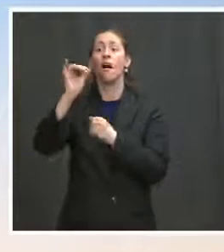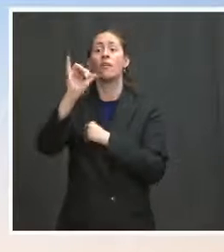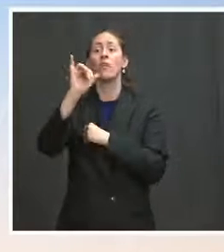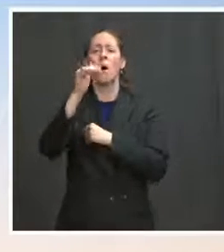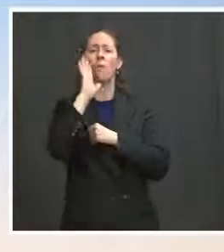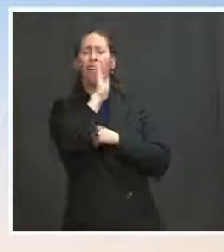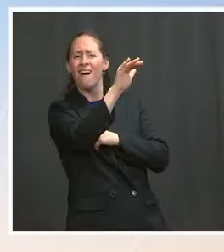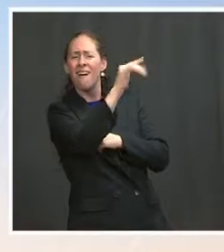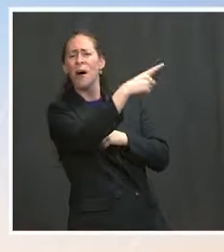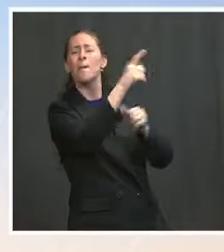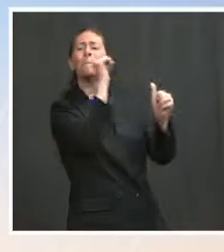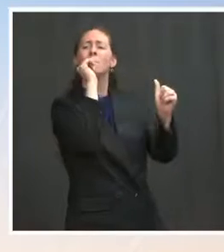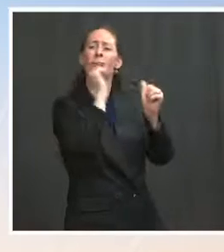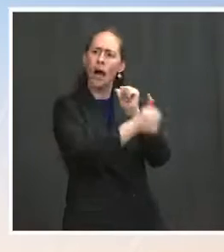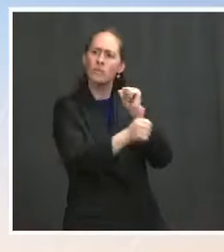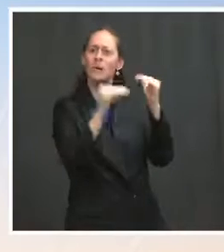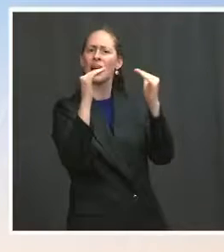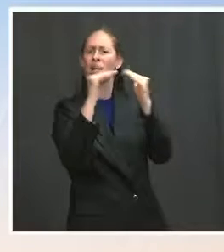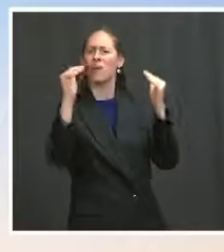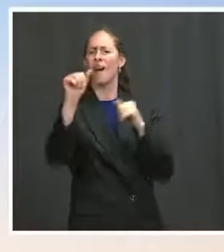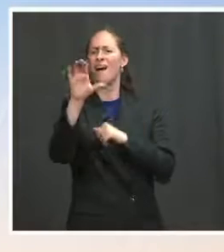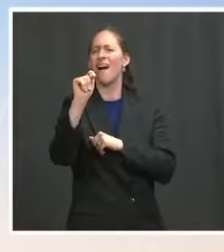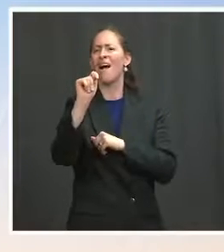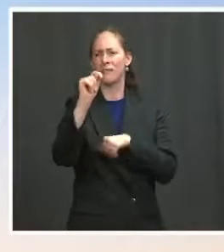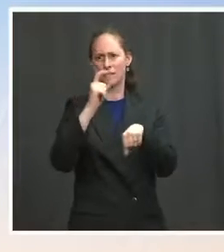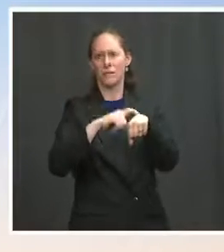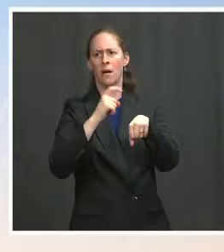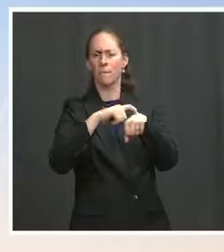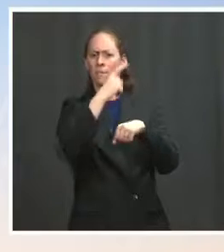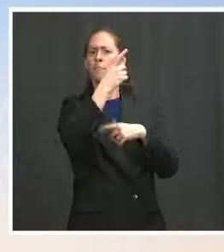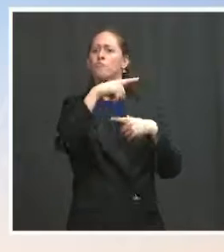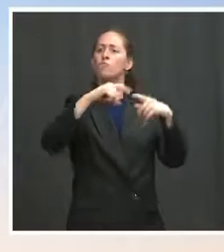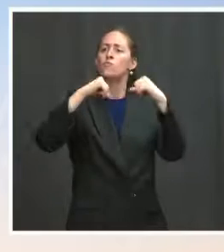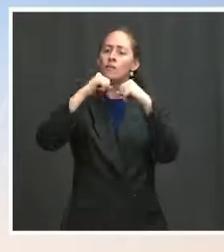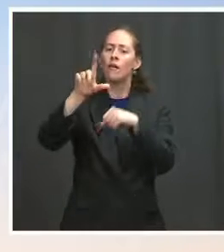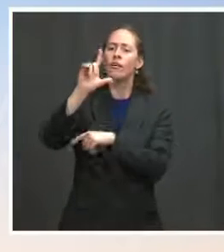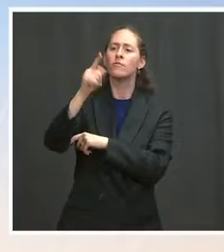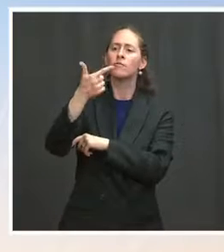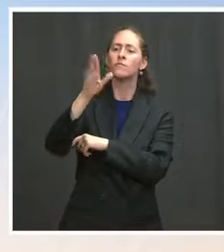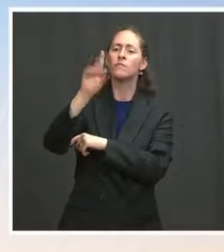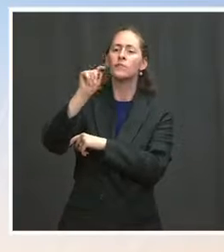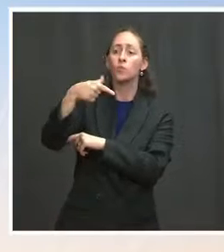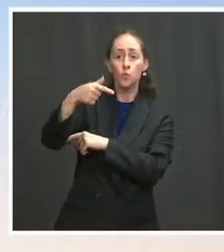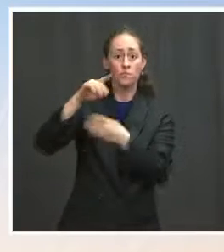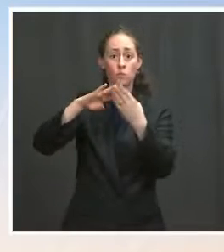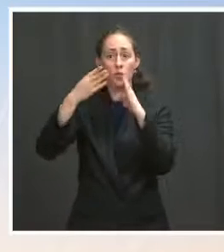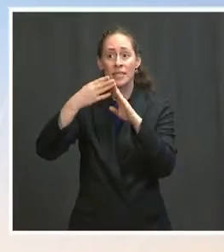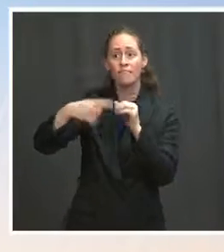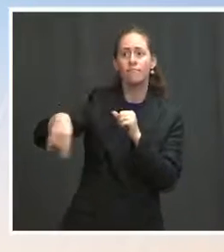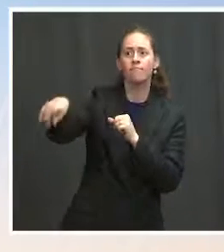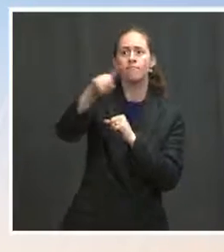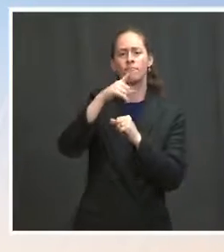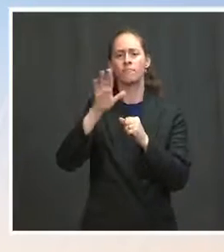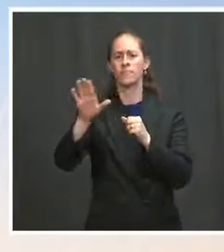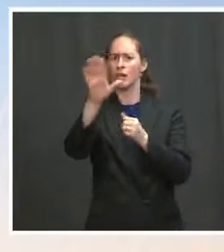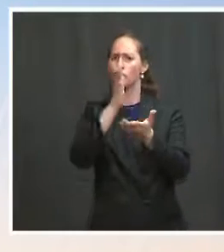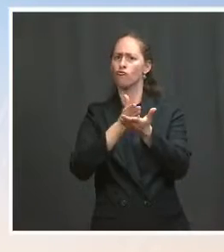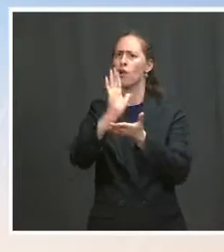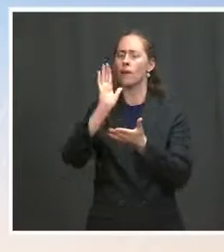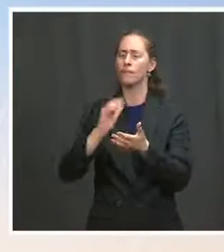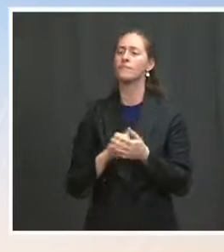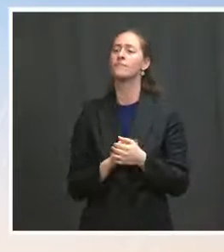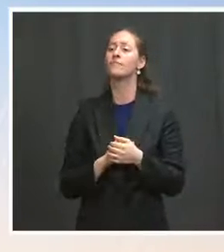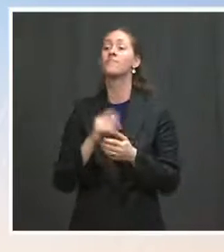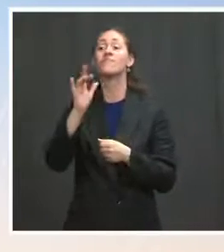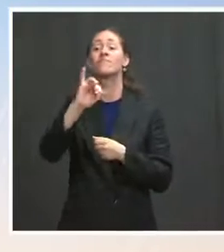provide overdue explicit civil rights protections to LGBTQ people and families across the country. He will also speak directly to the